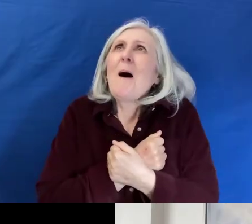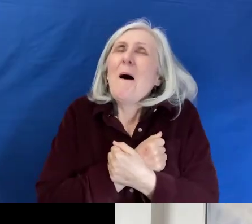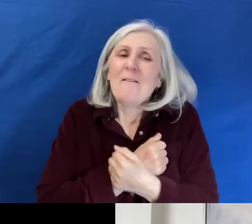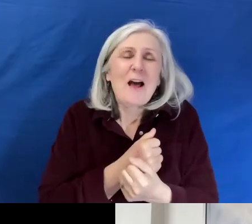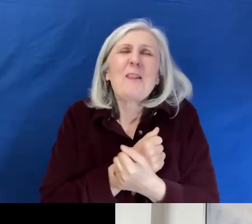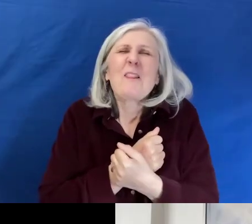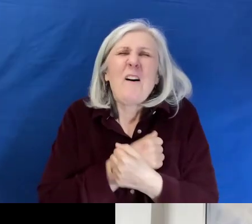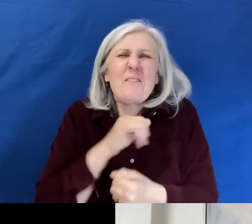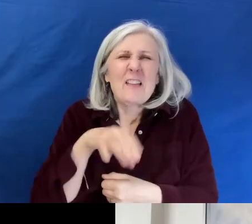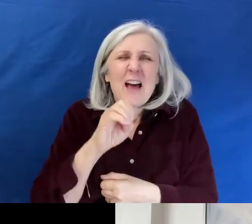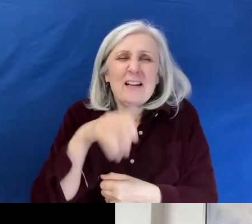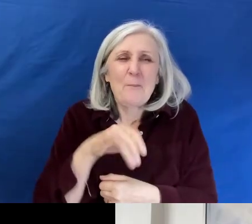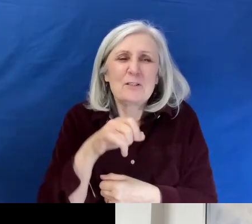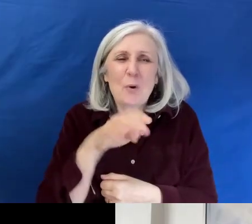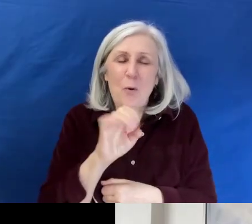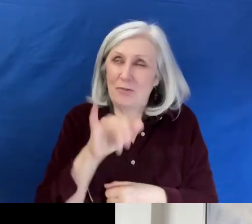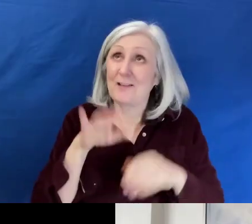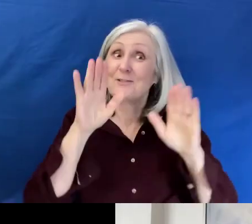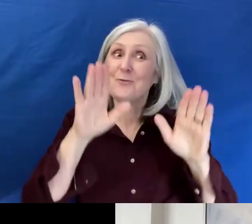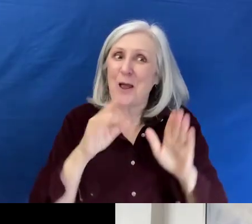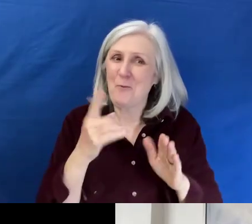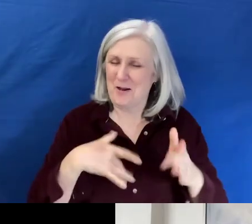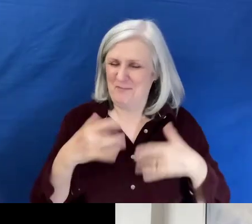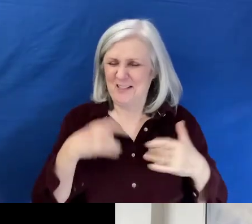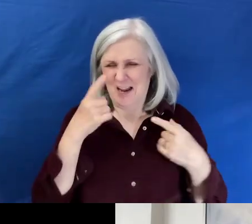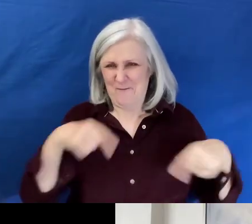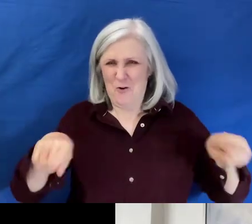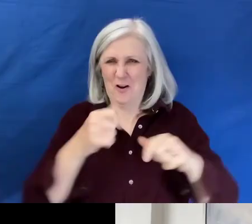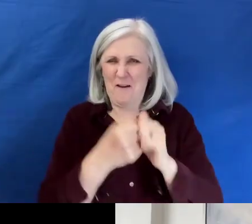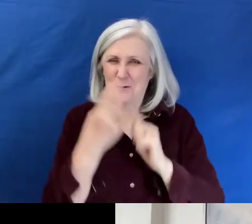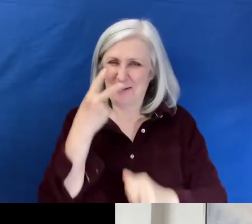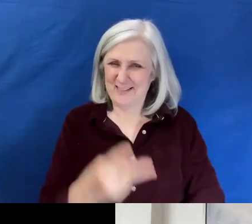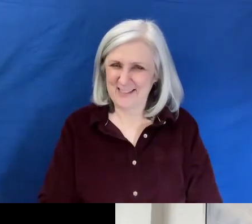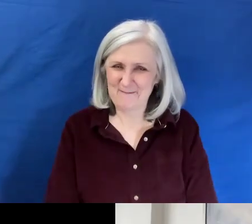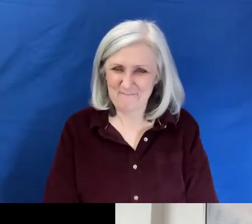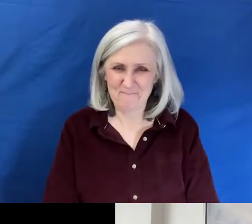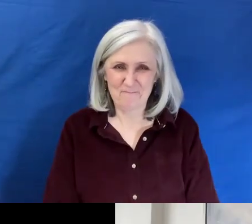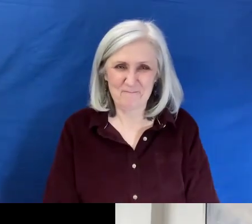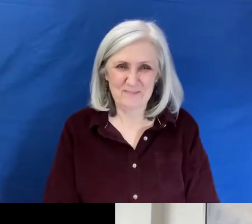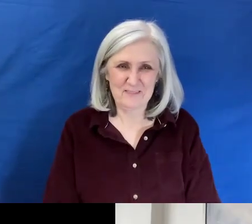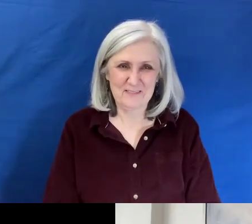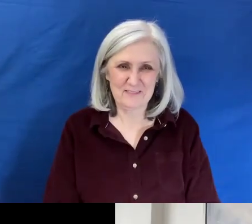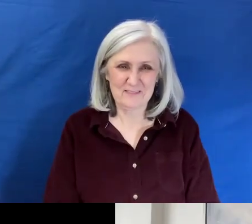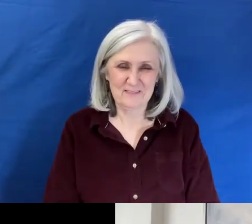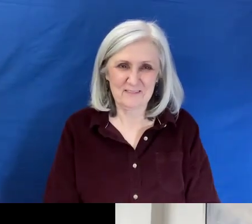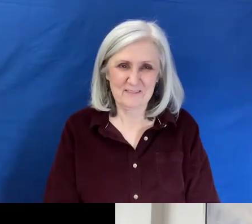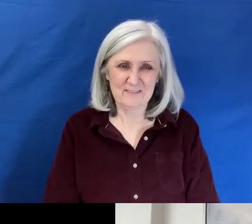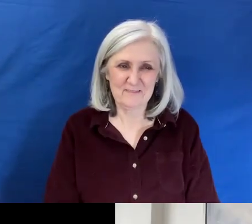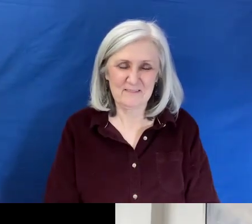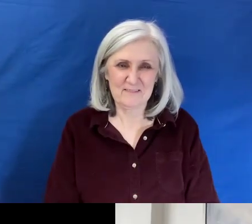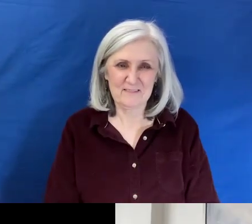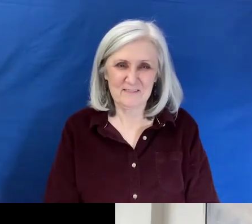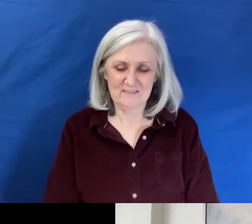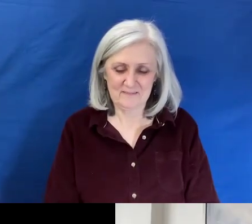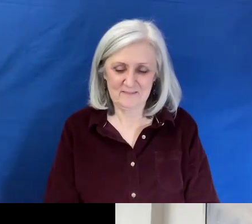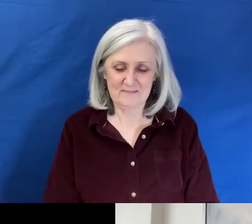shoot. So that's a really, really great one that I'm excited for everyone to see. That's weird. Well, I know sometimes the